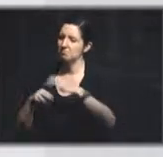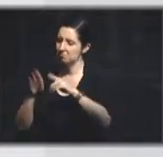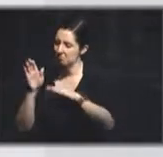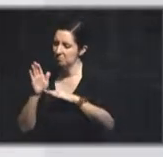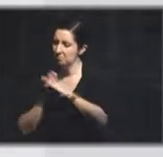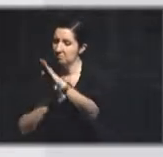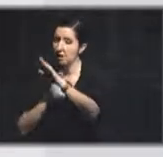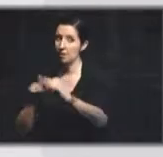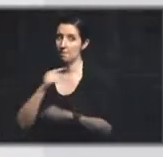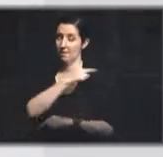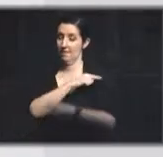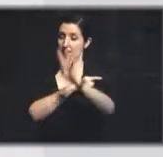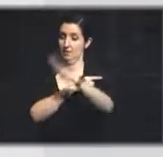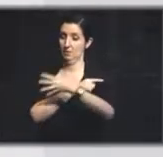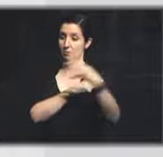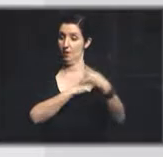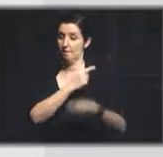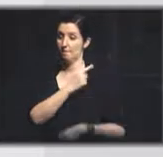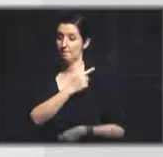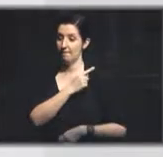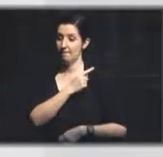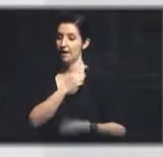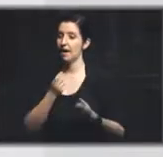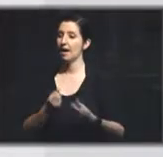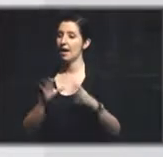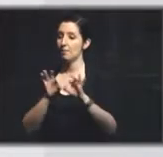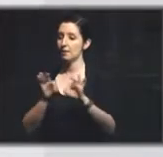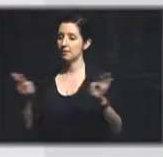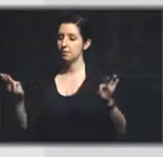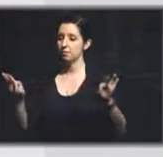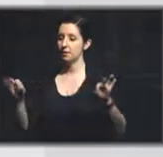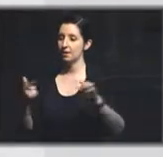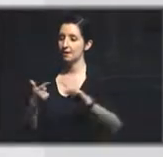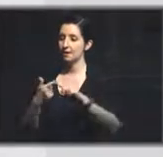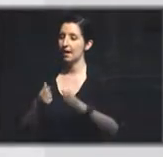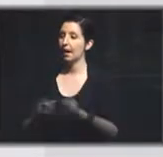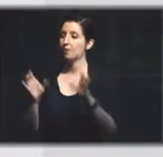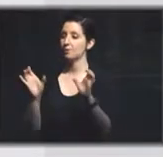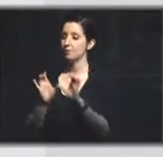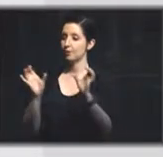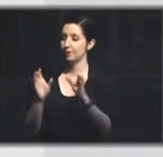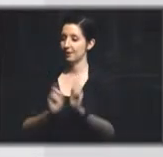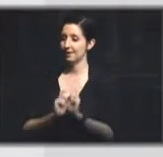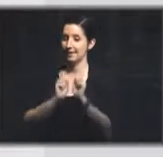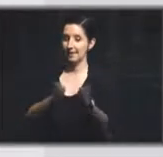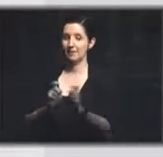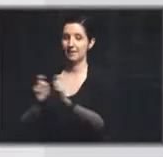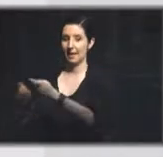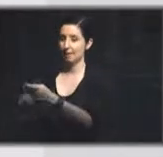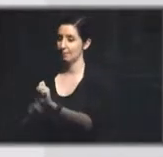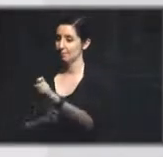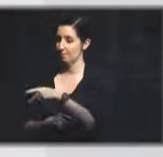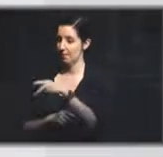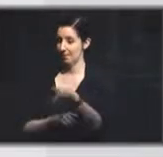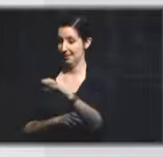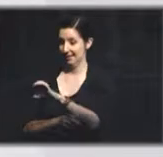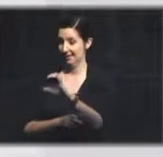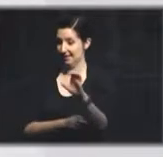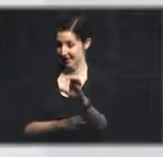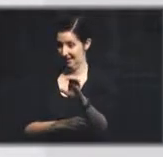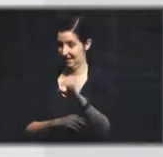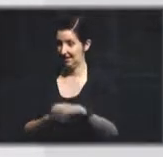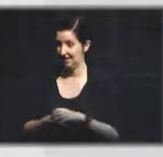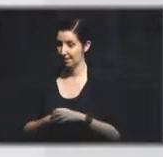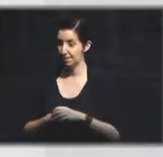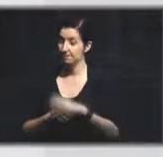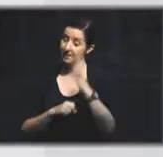in front of you is the number of degrees and certificates awarded by our college. 5 out of the last 6 years, we've